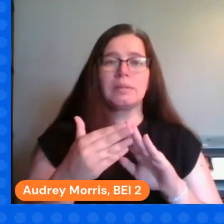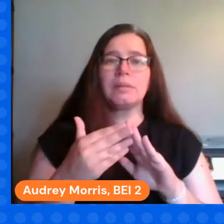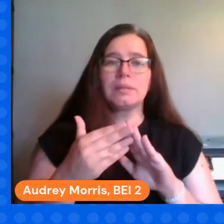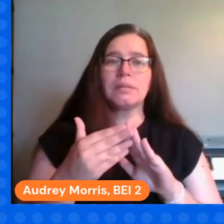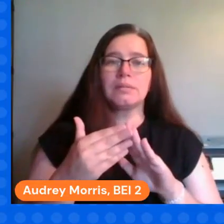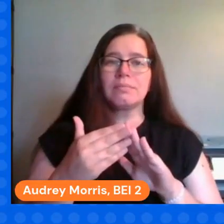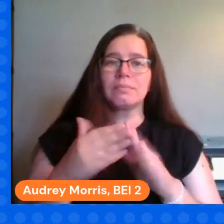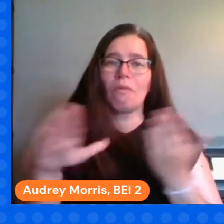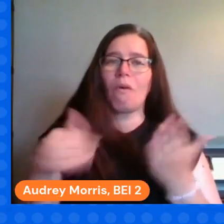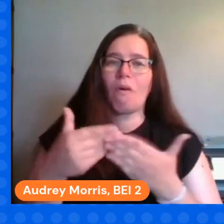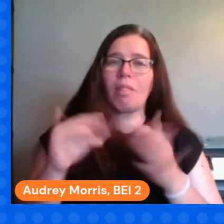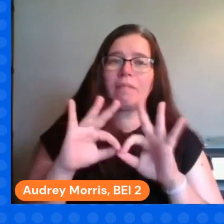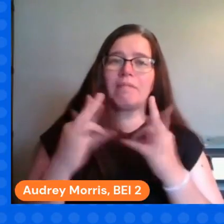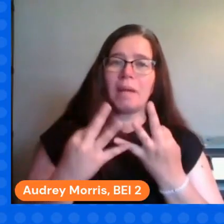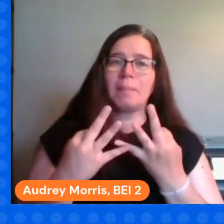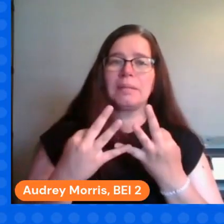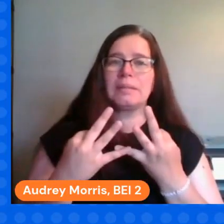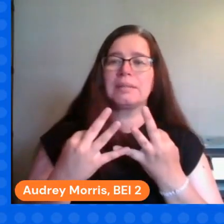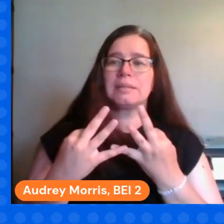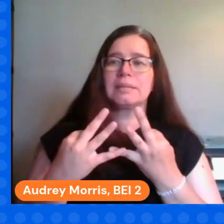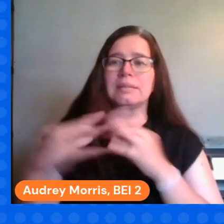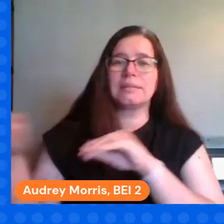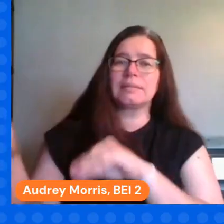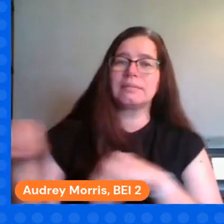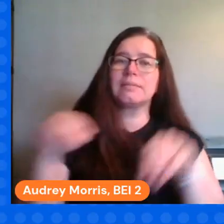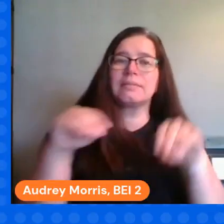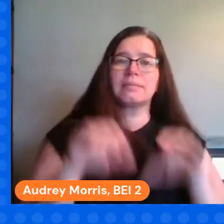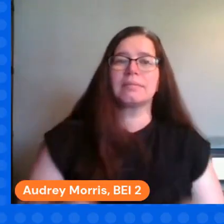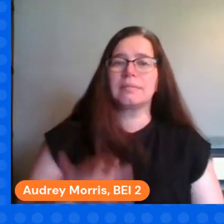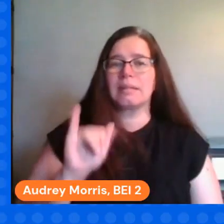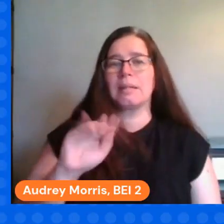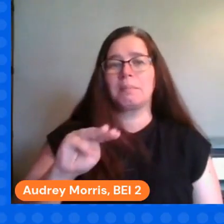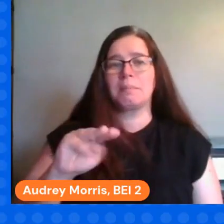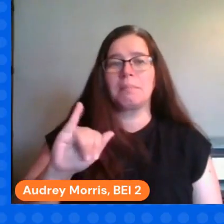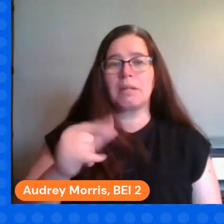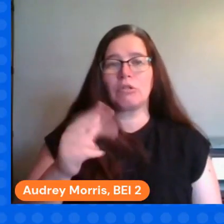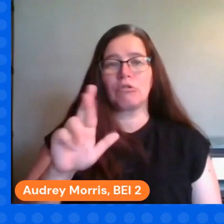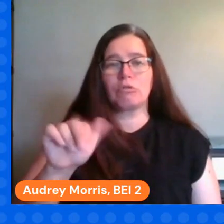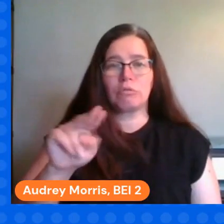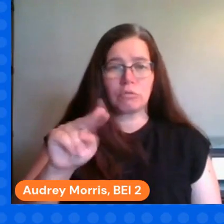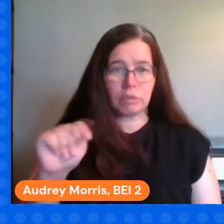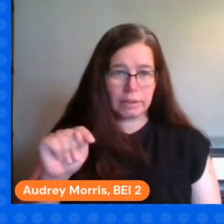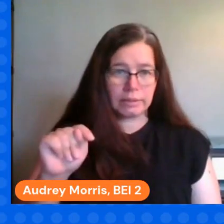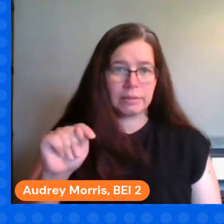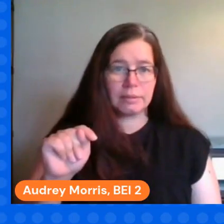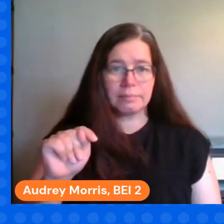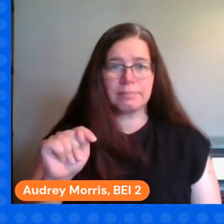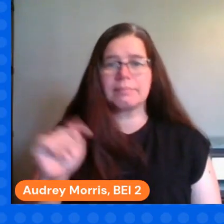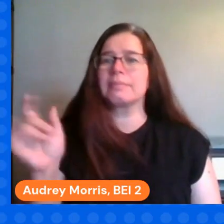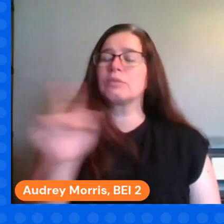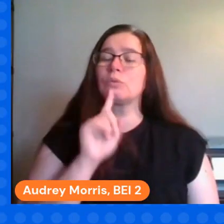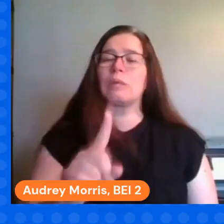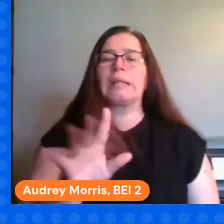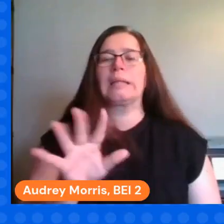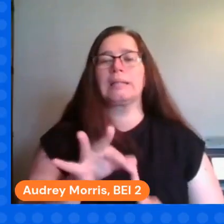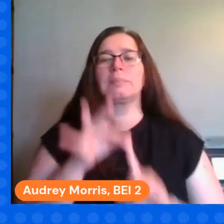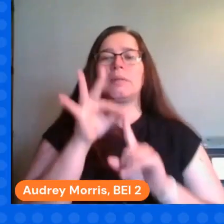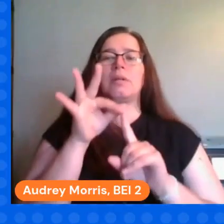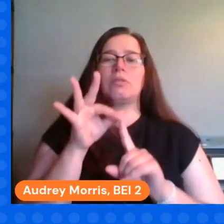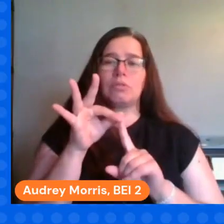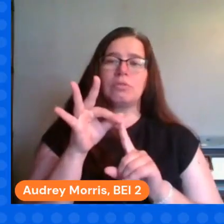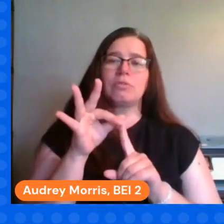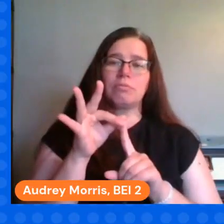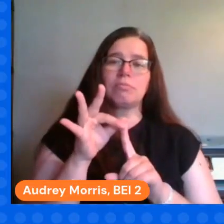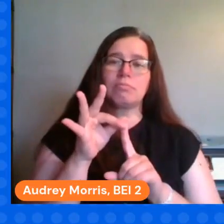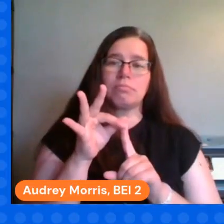immigrant families. It's been just like really special to see that this